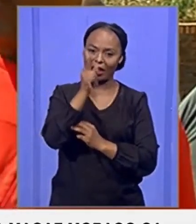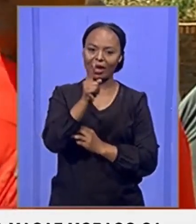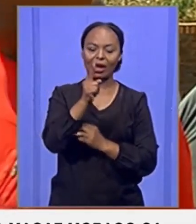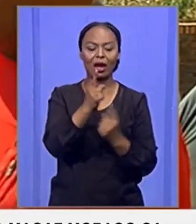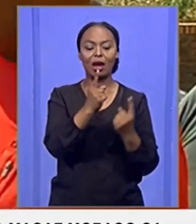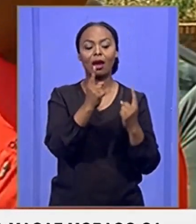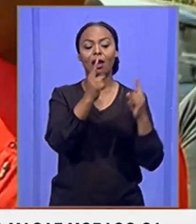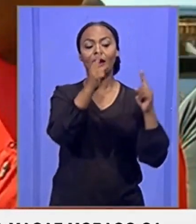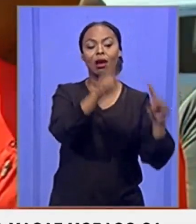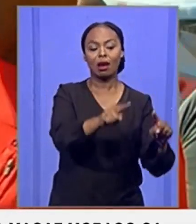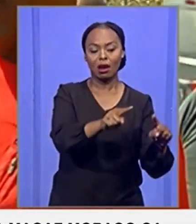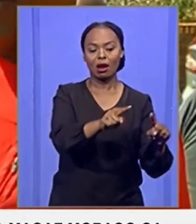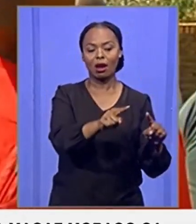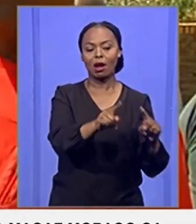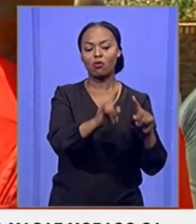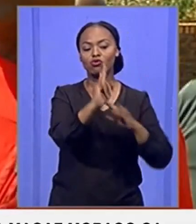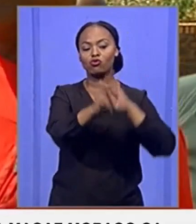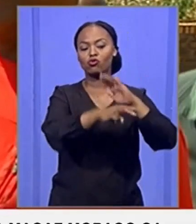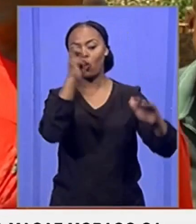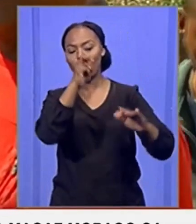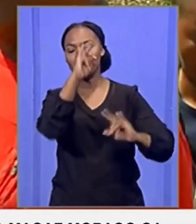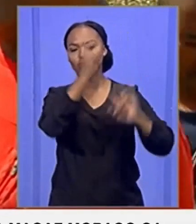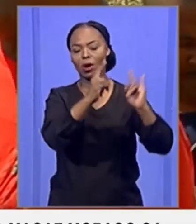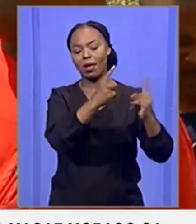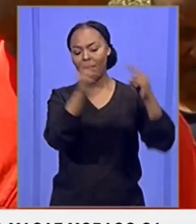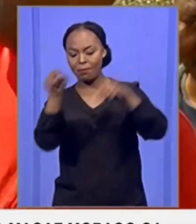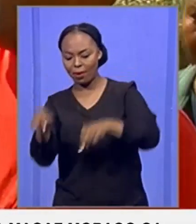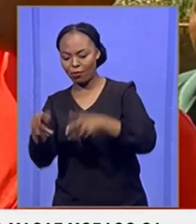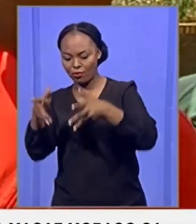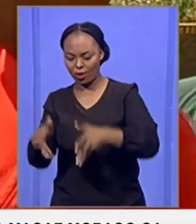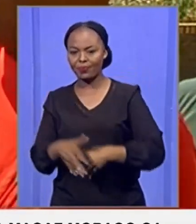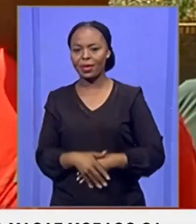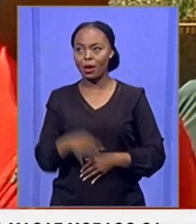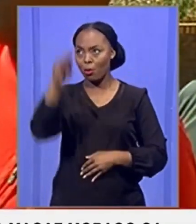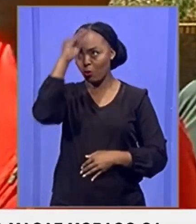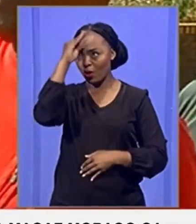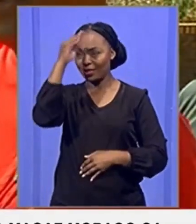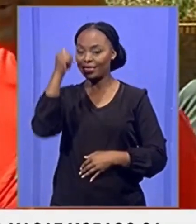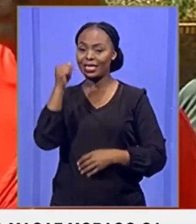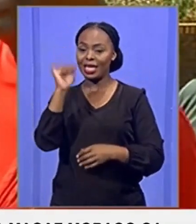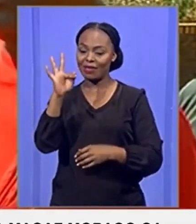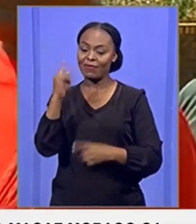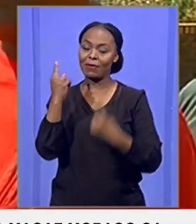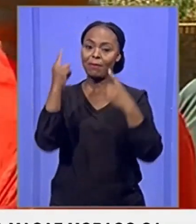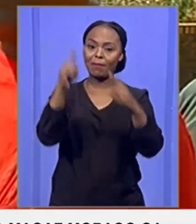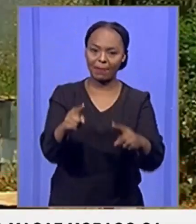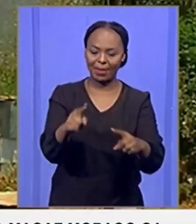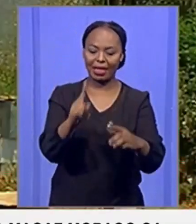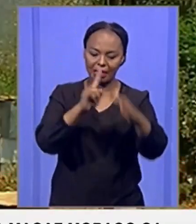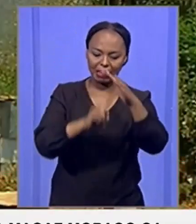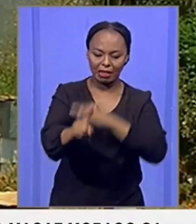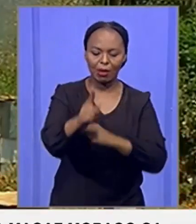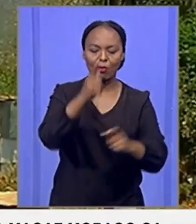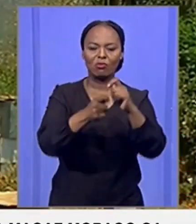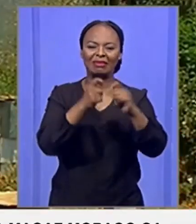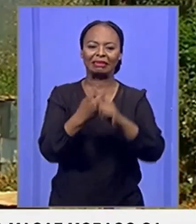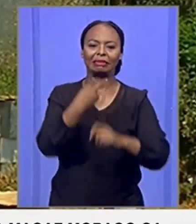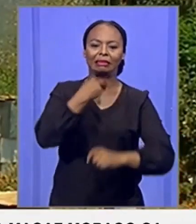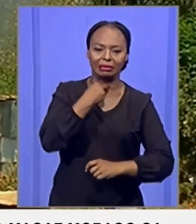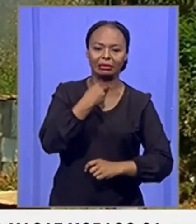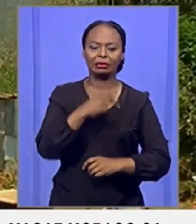toropong di tšhabela ka mo e le gore le maphodisa a palela ko gore ga ba rekediša ba fihla mo ba ema ne ba sa kgone go tsena ka mo. Badudi ba mo ba